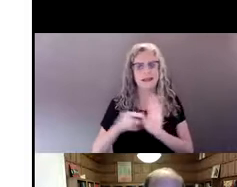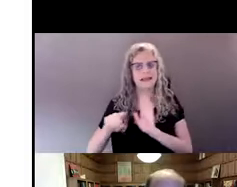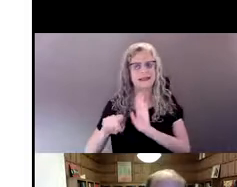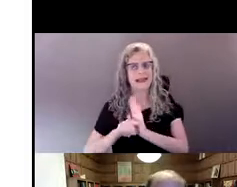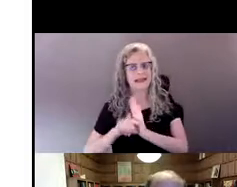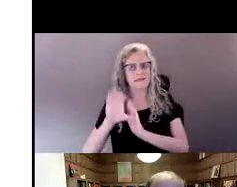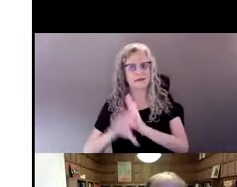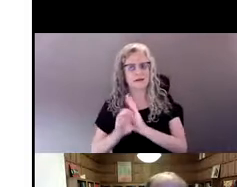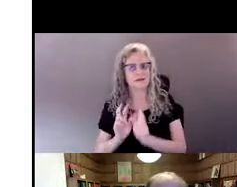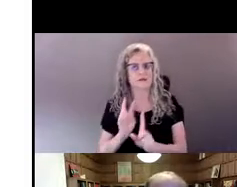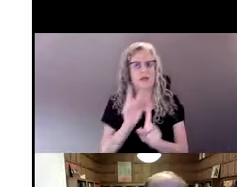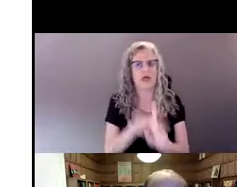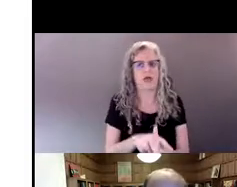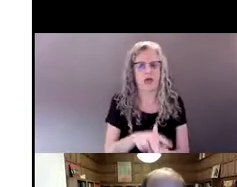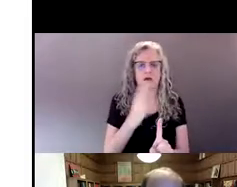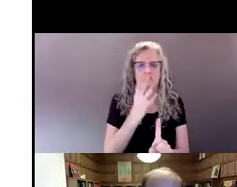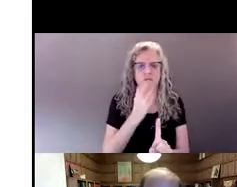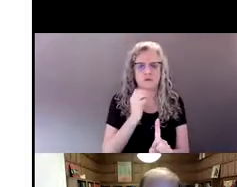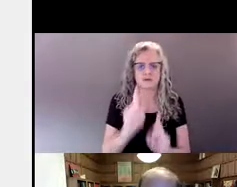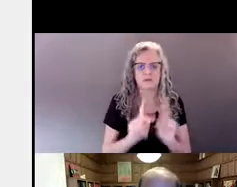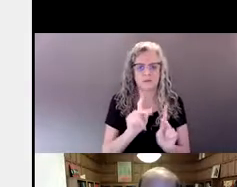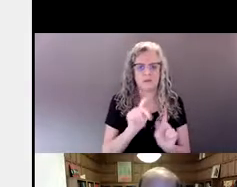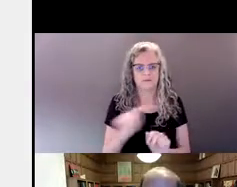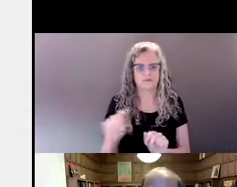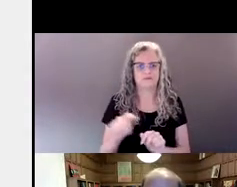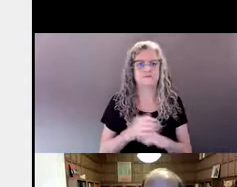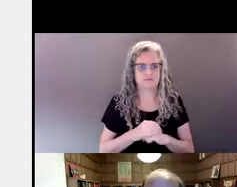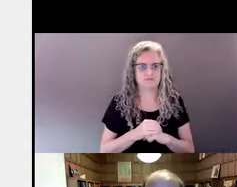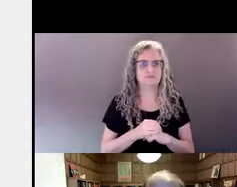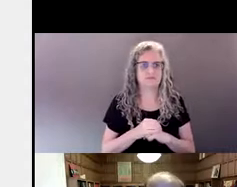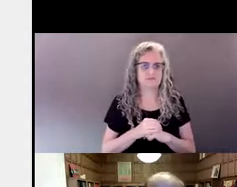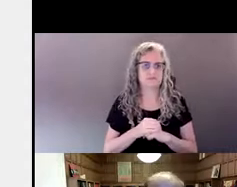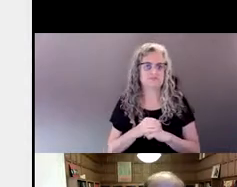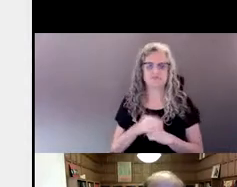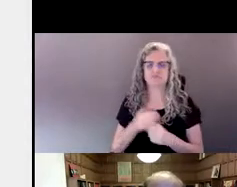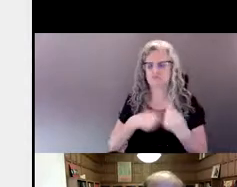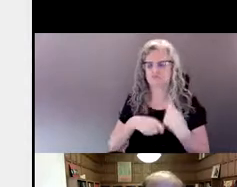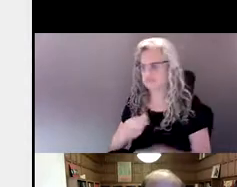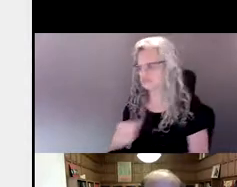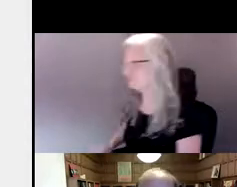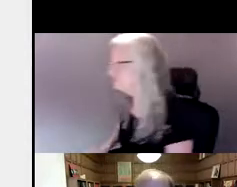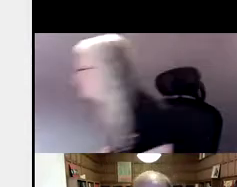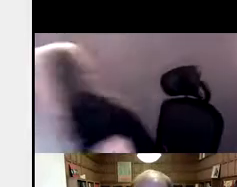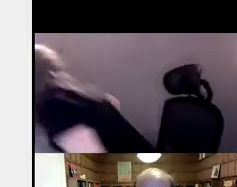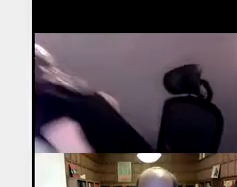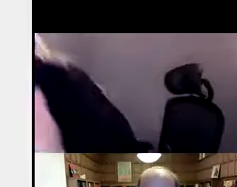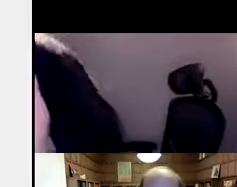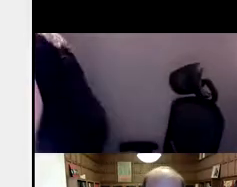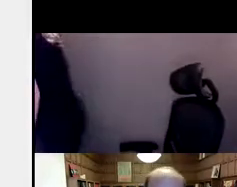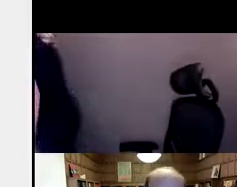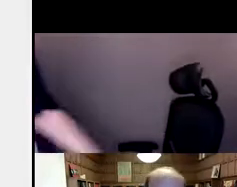onto figures of Judaism. If I could have the next slide. So here's Matthew, for example, in the Gospel of